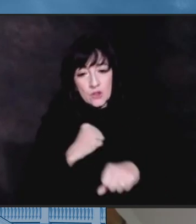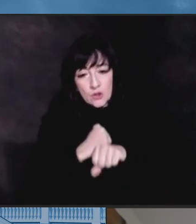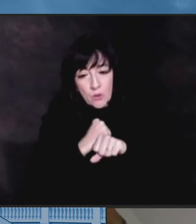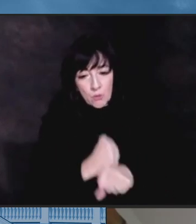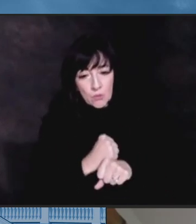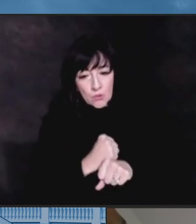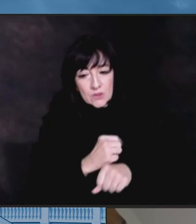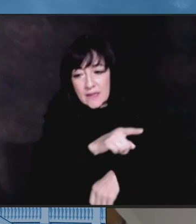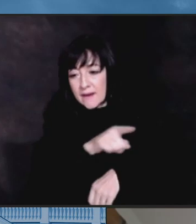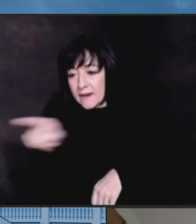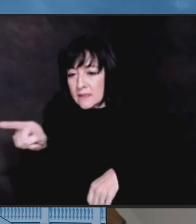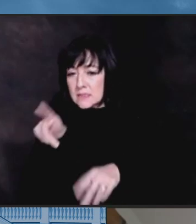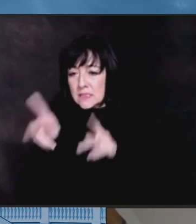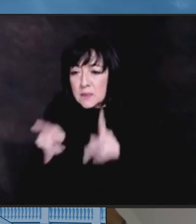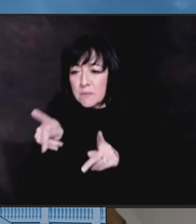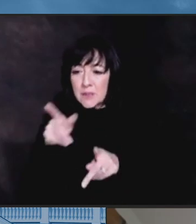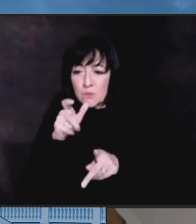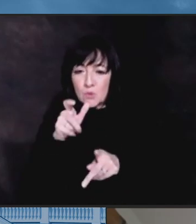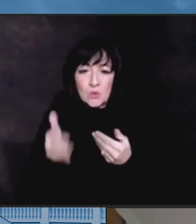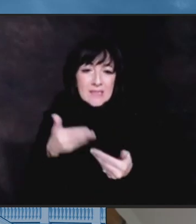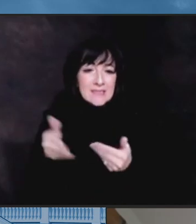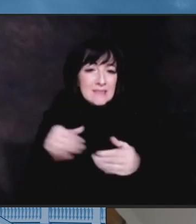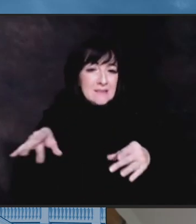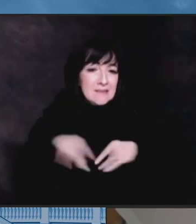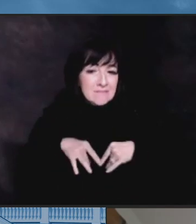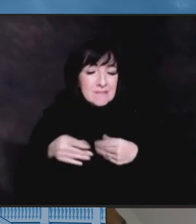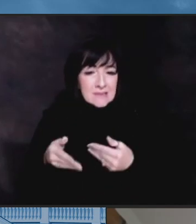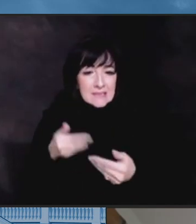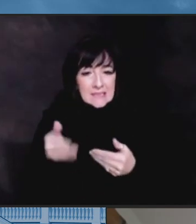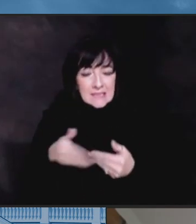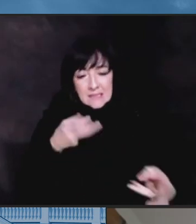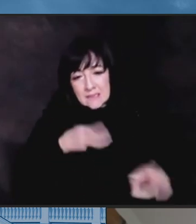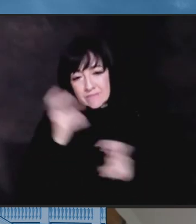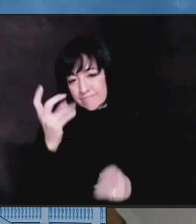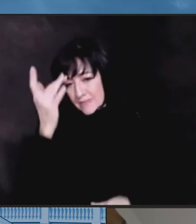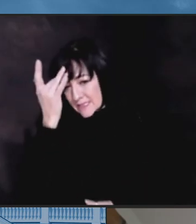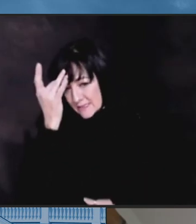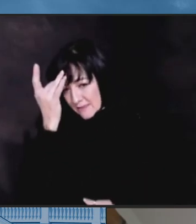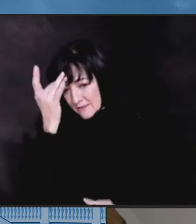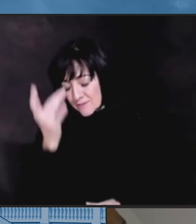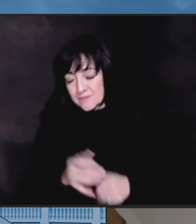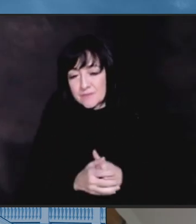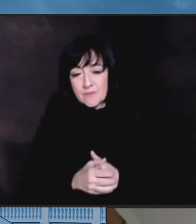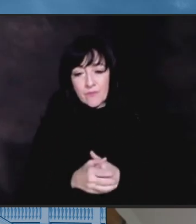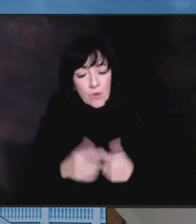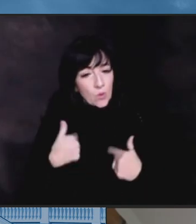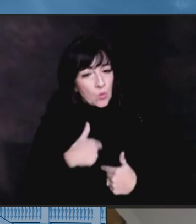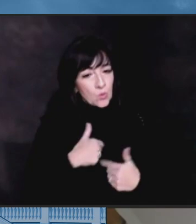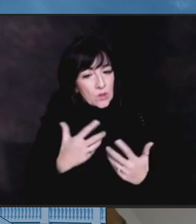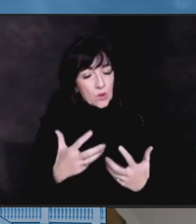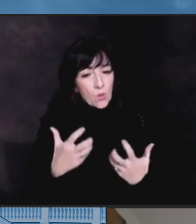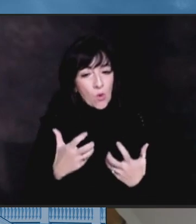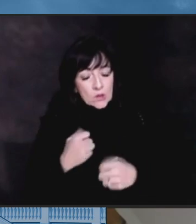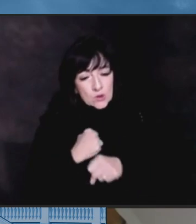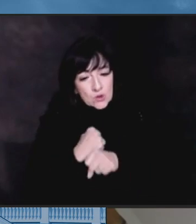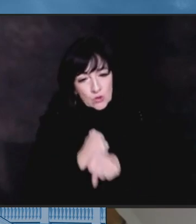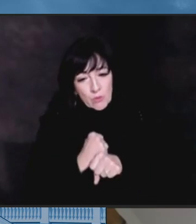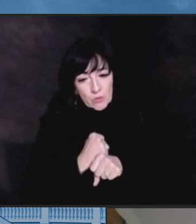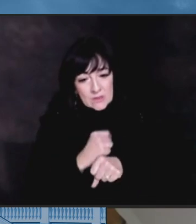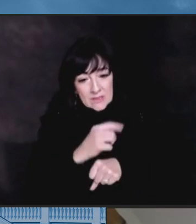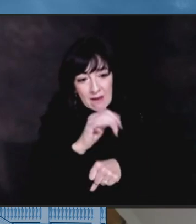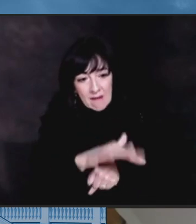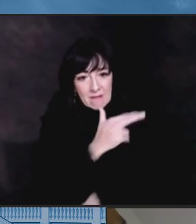from COVID-19, and ultimately to protect and preserve that hospital capacity. So let's go right to